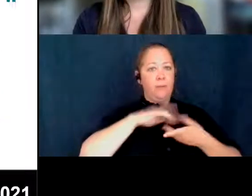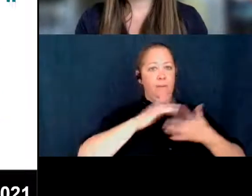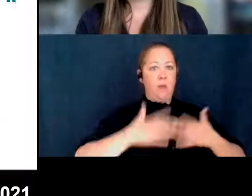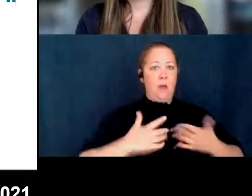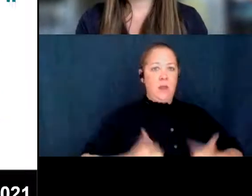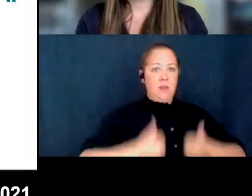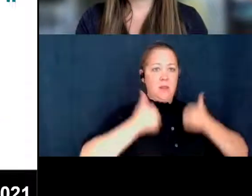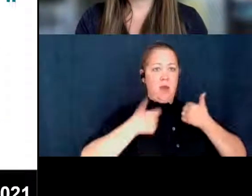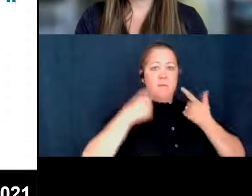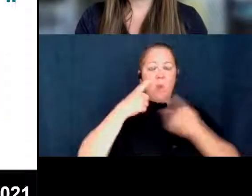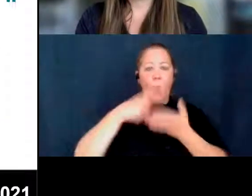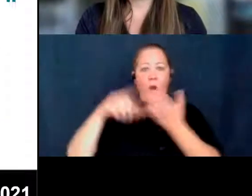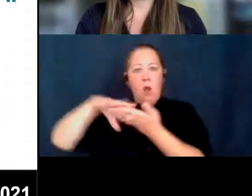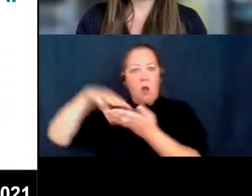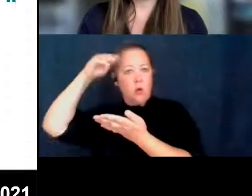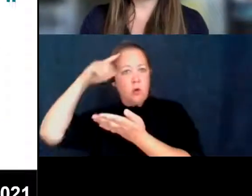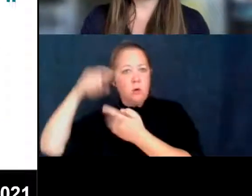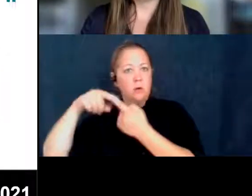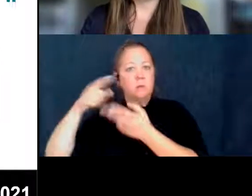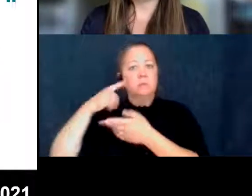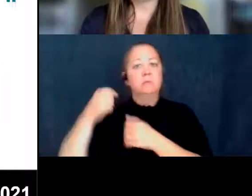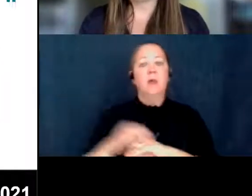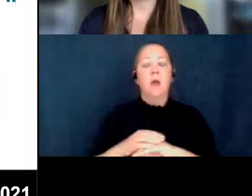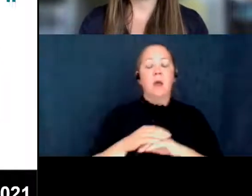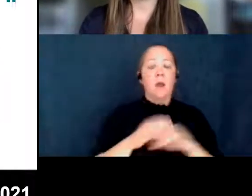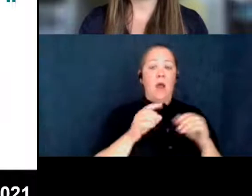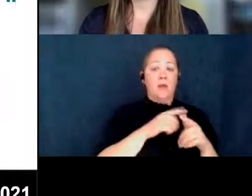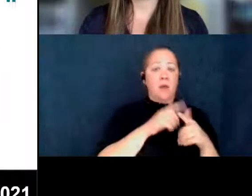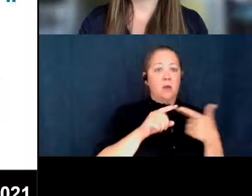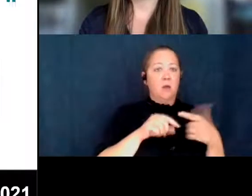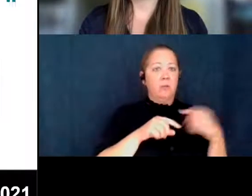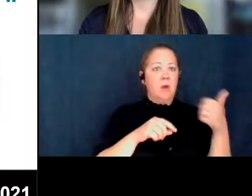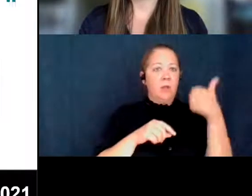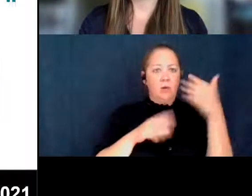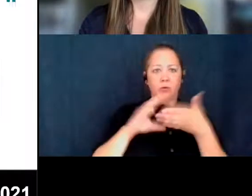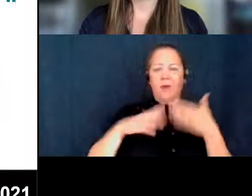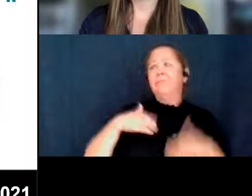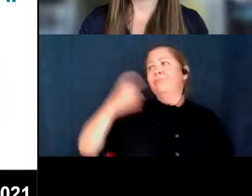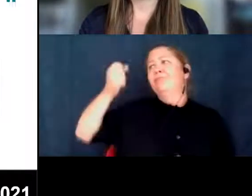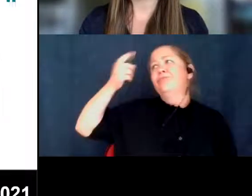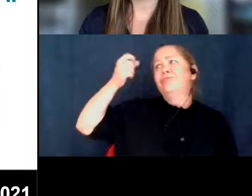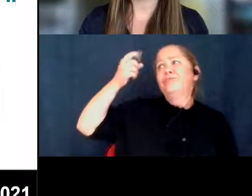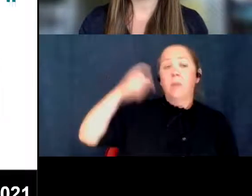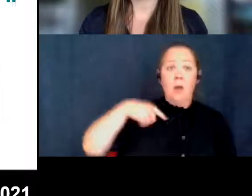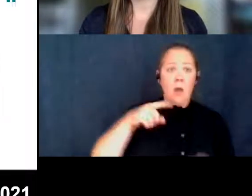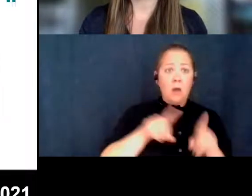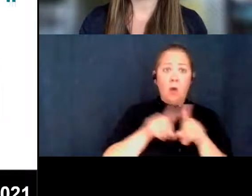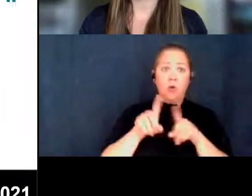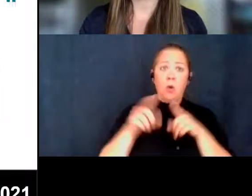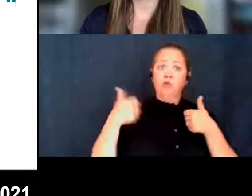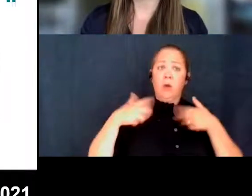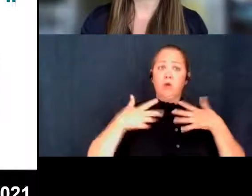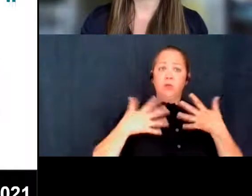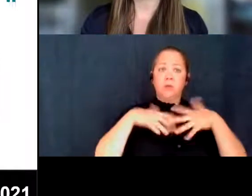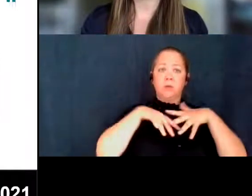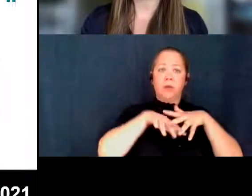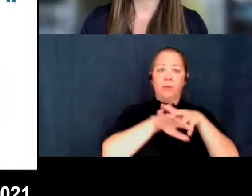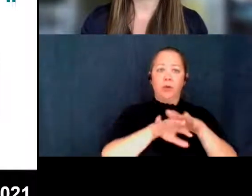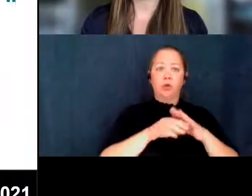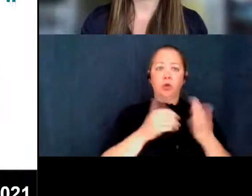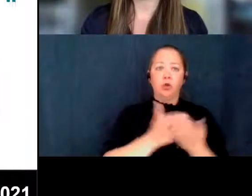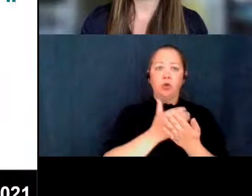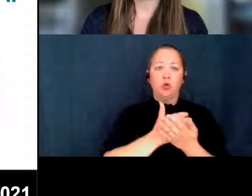then another student responded to that comment and said, "I understand. I also tried to integrate the new values I got into my experience